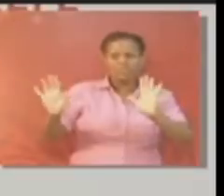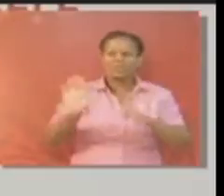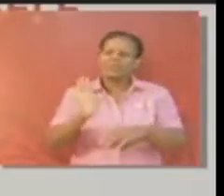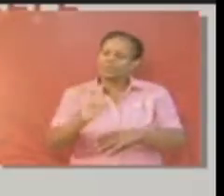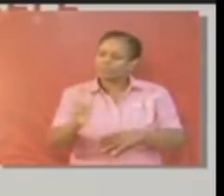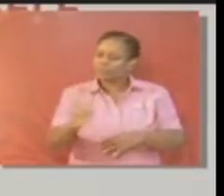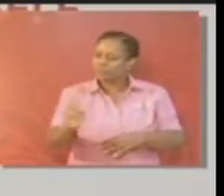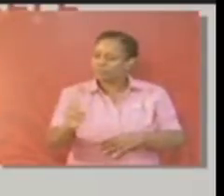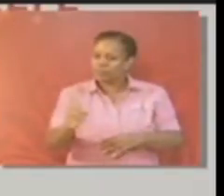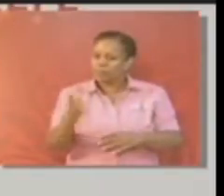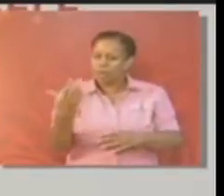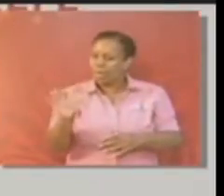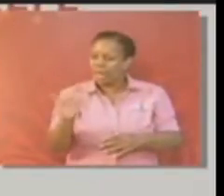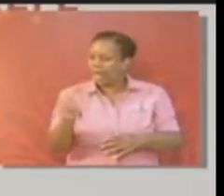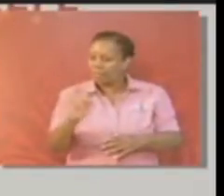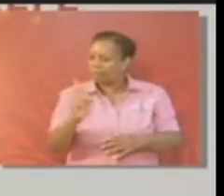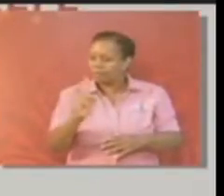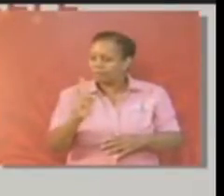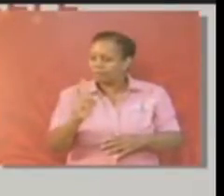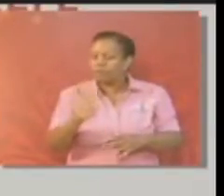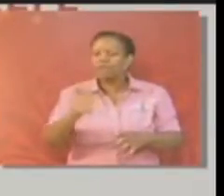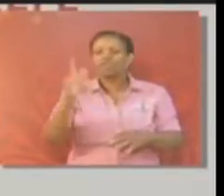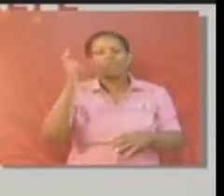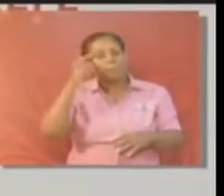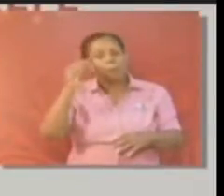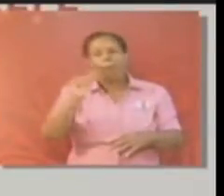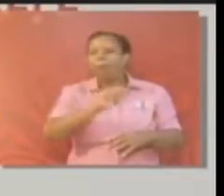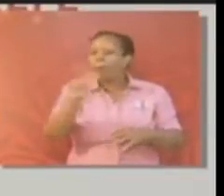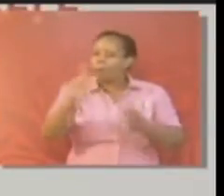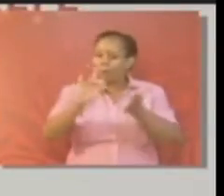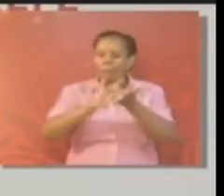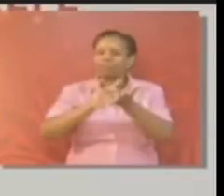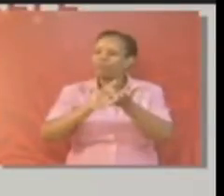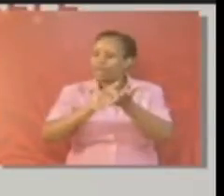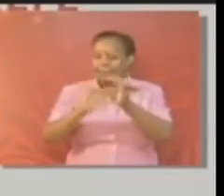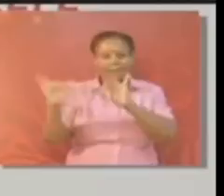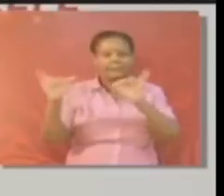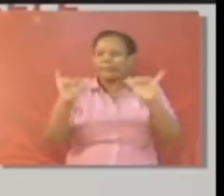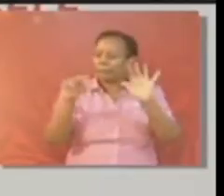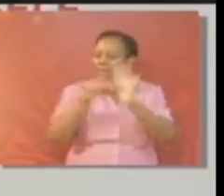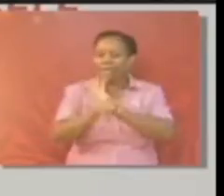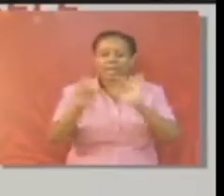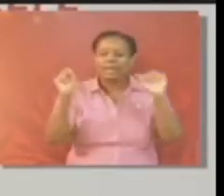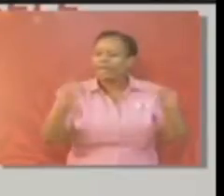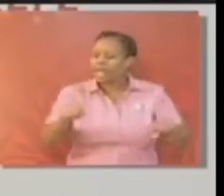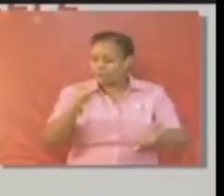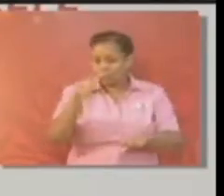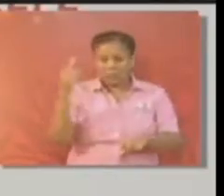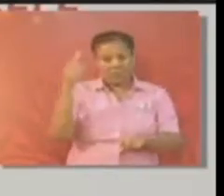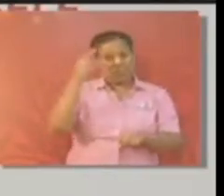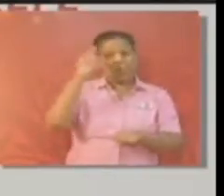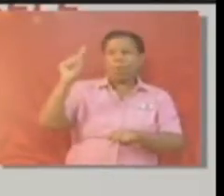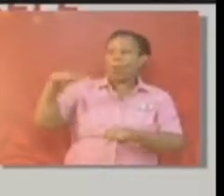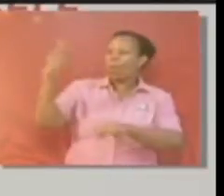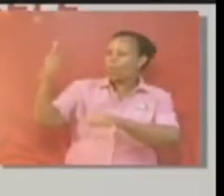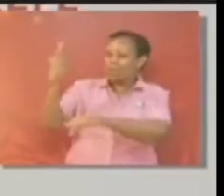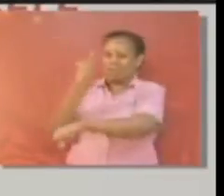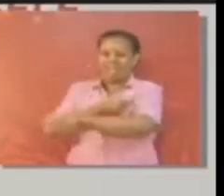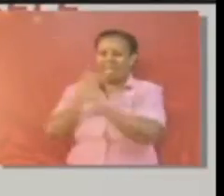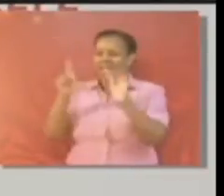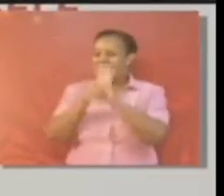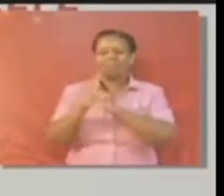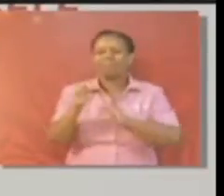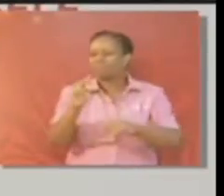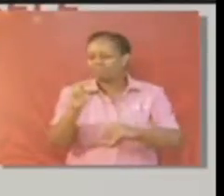you if you are allergic to it. Paracetamol can mash up your liver. All drugs have